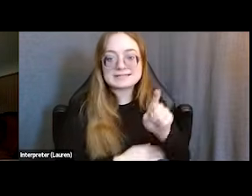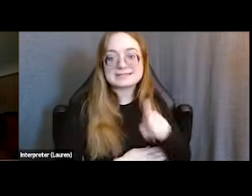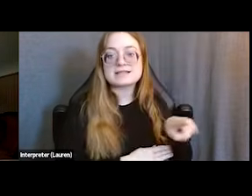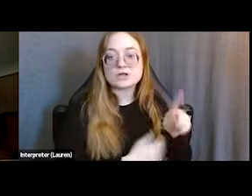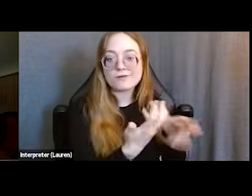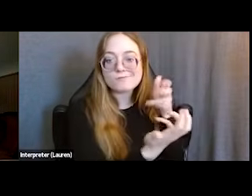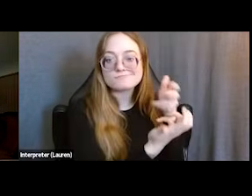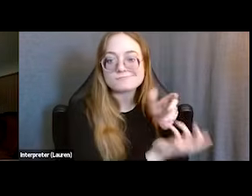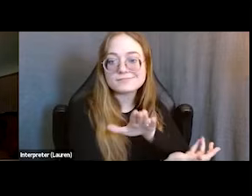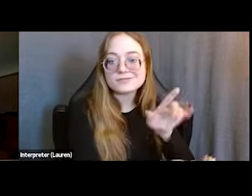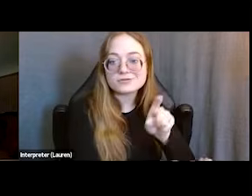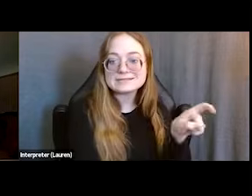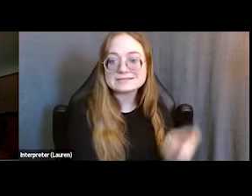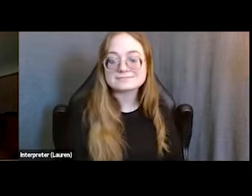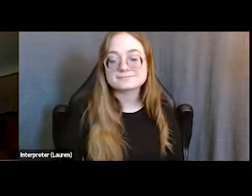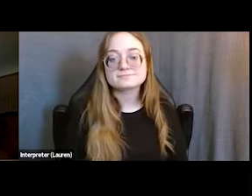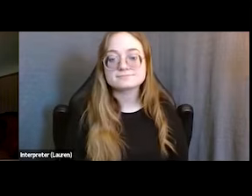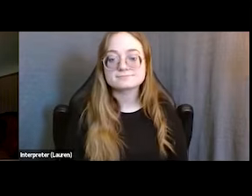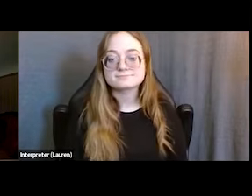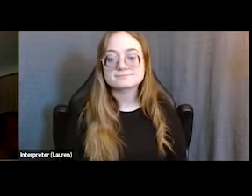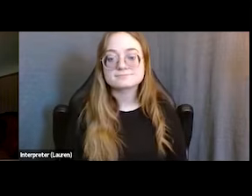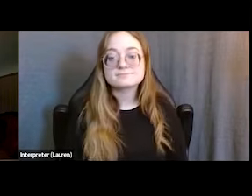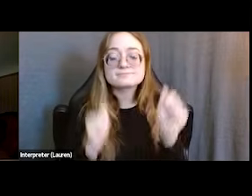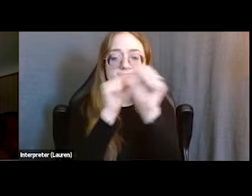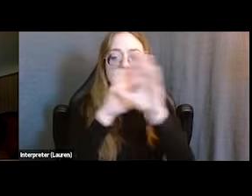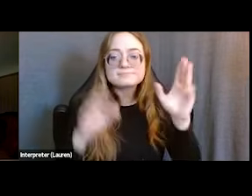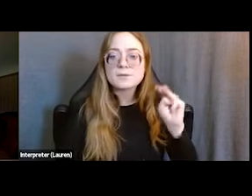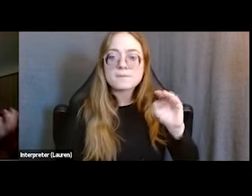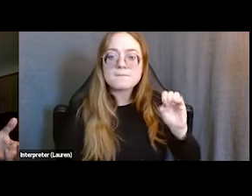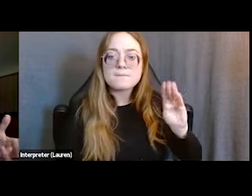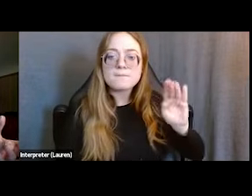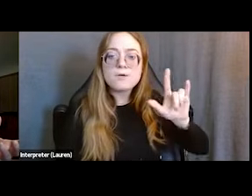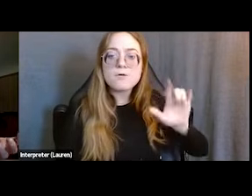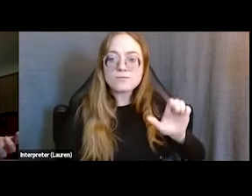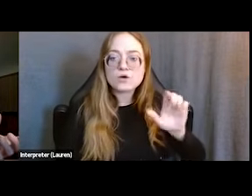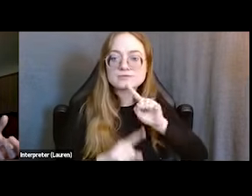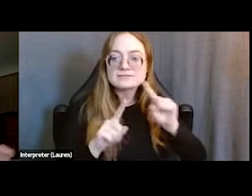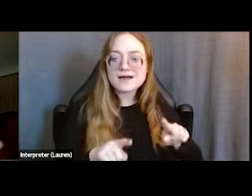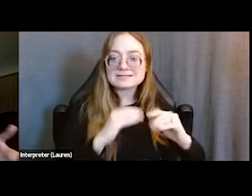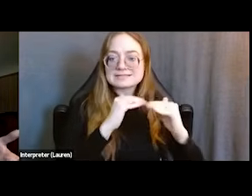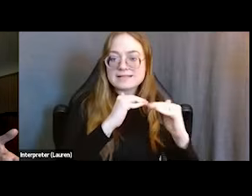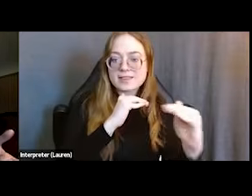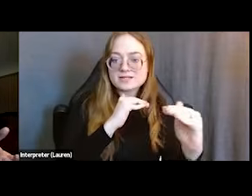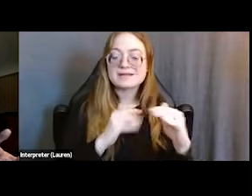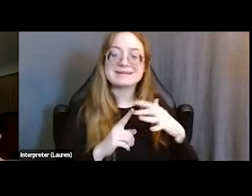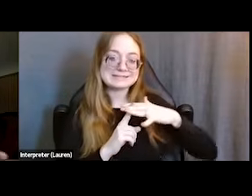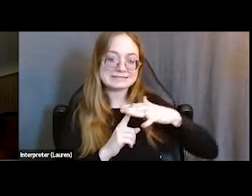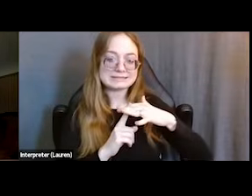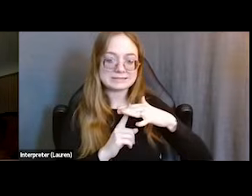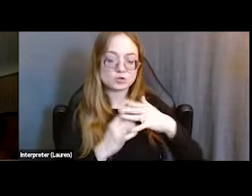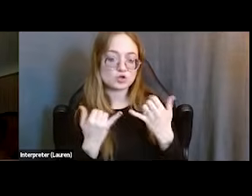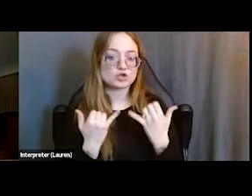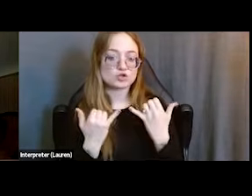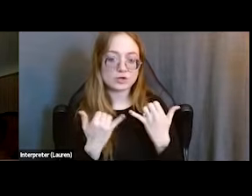meet their needs. As we think about mobile response and stabilization in the context of current